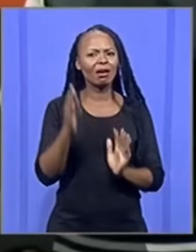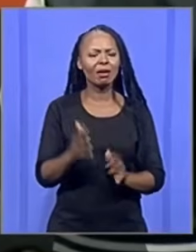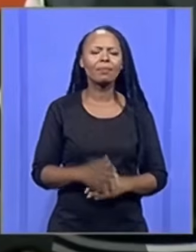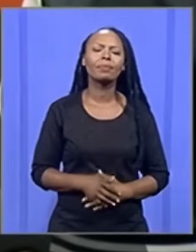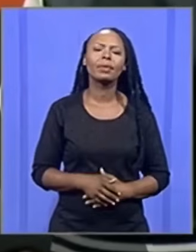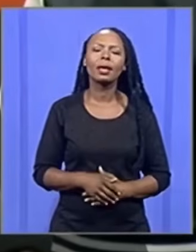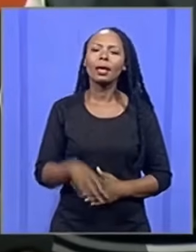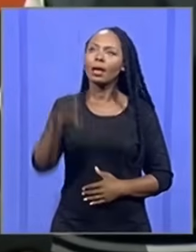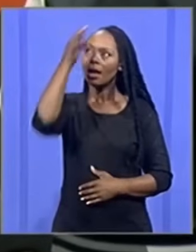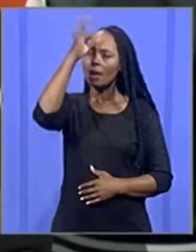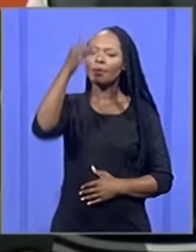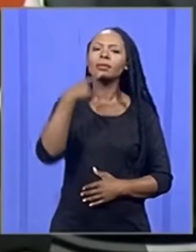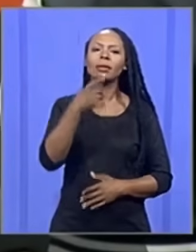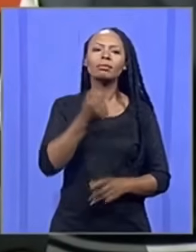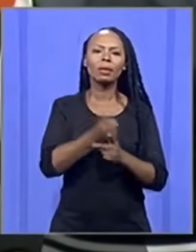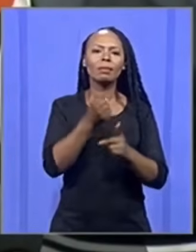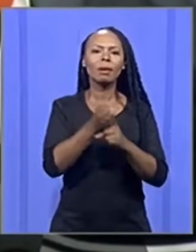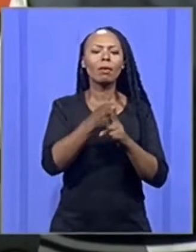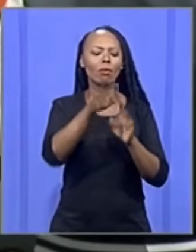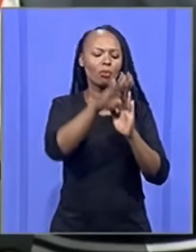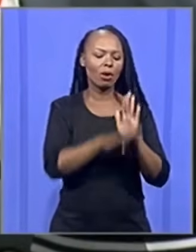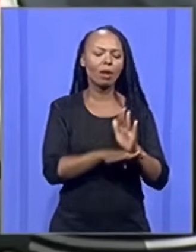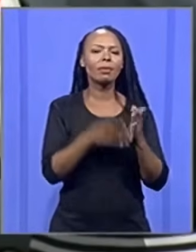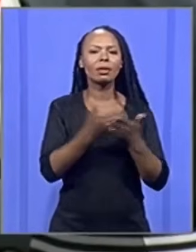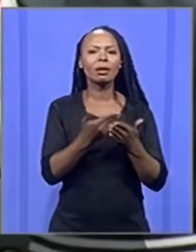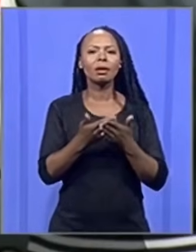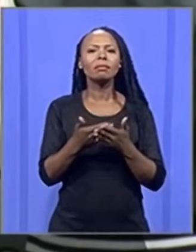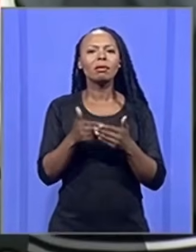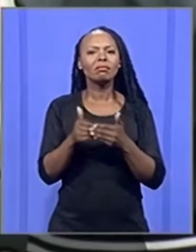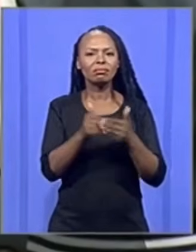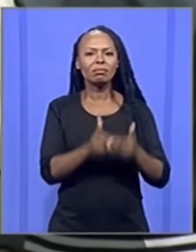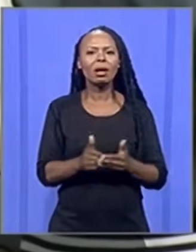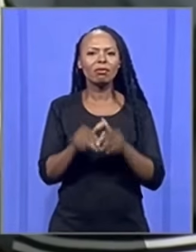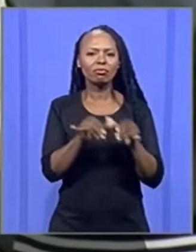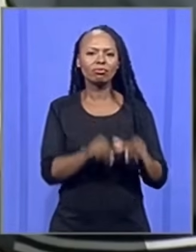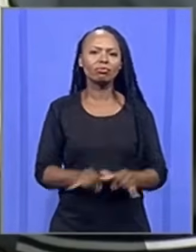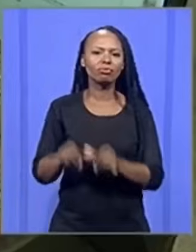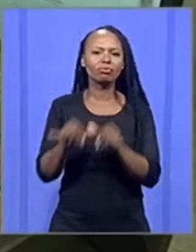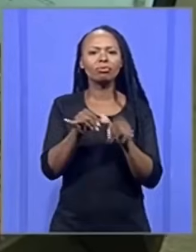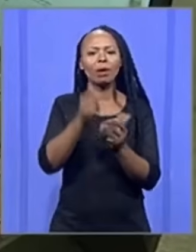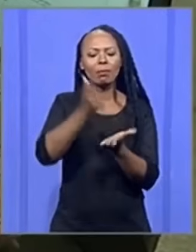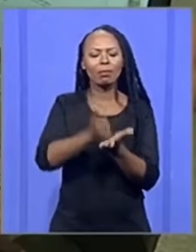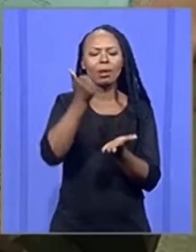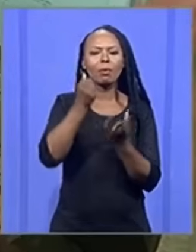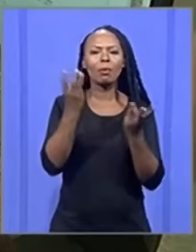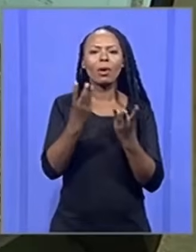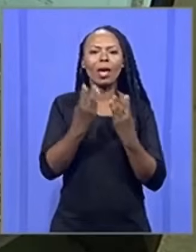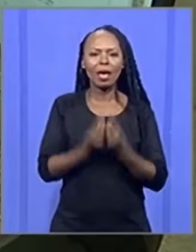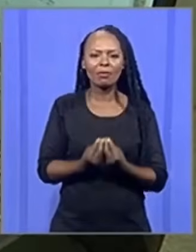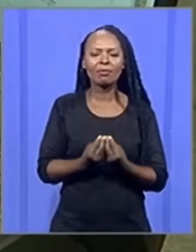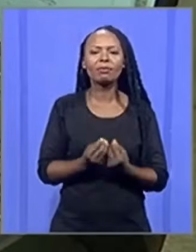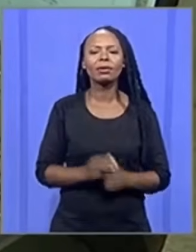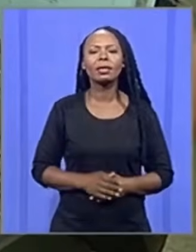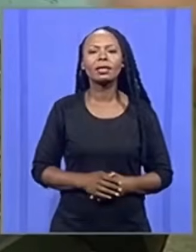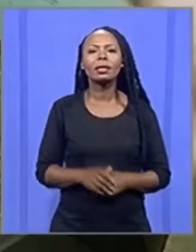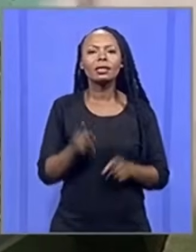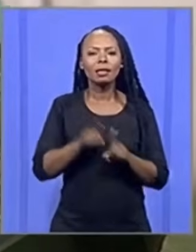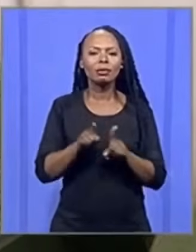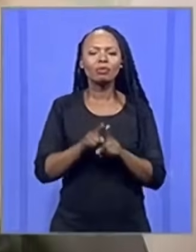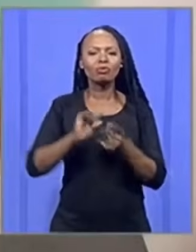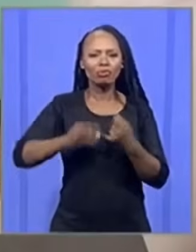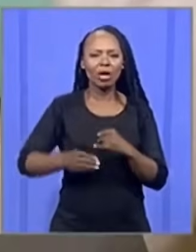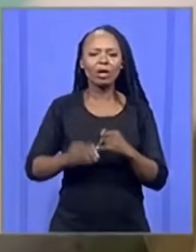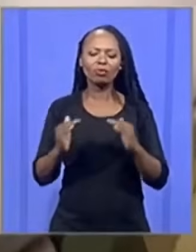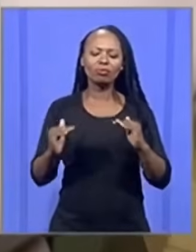maitlhomo a go netefatsa fa go na le lenane le le dirang sentle la batshwari ba makwalotetla a go nna mo nageng. Dikgato tseo di bakileng